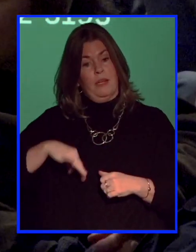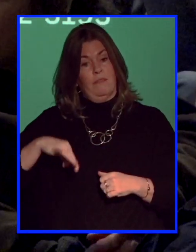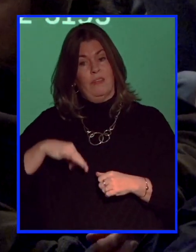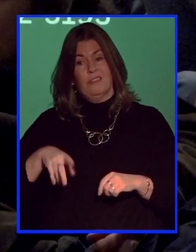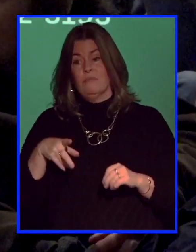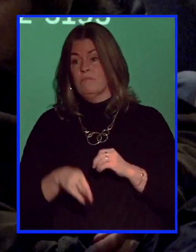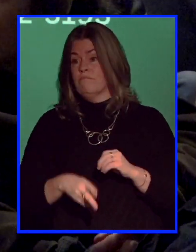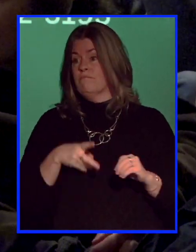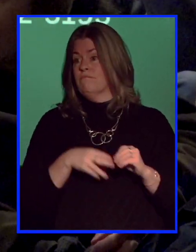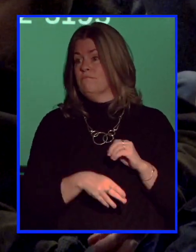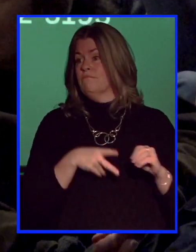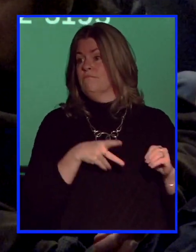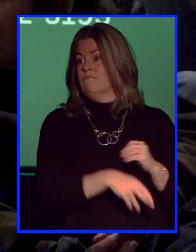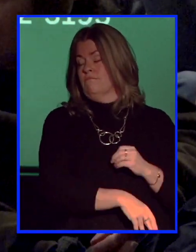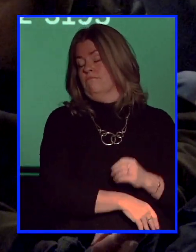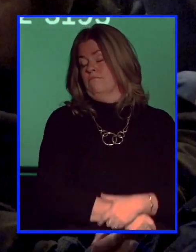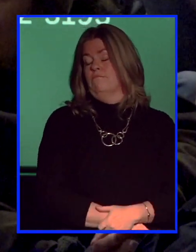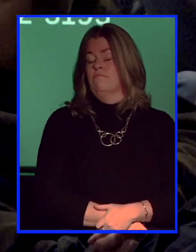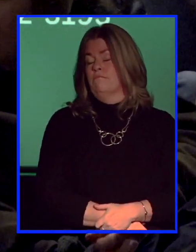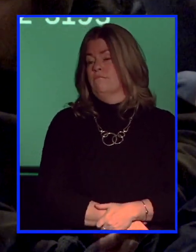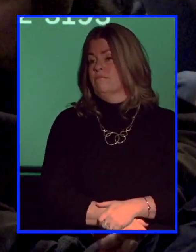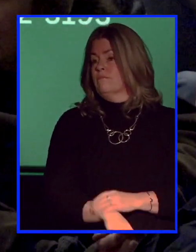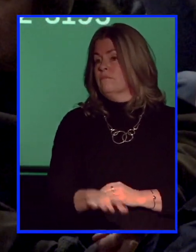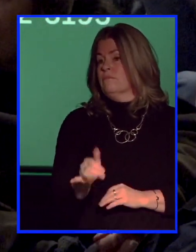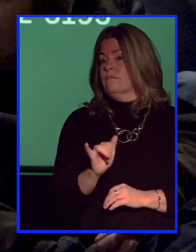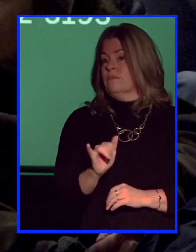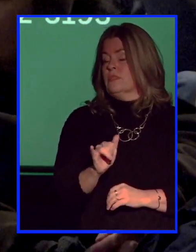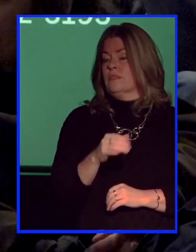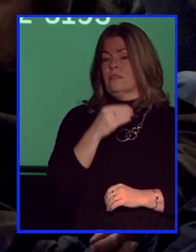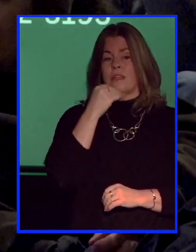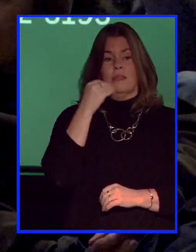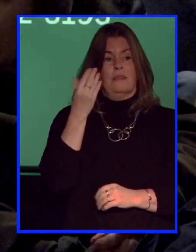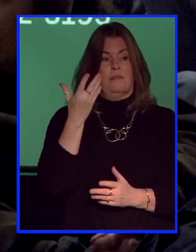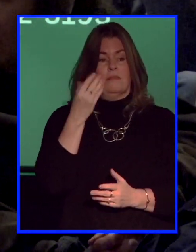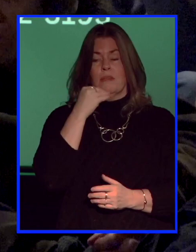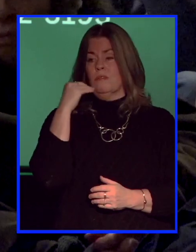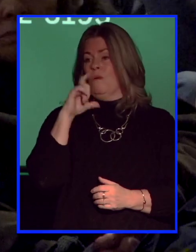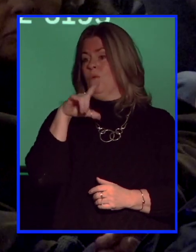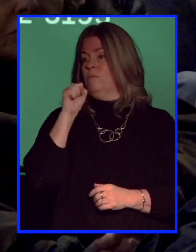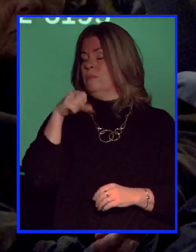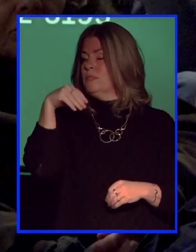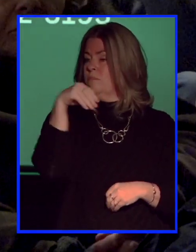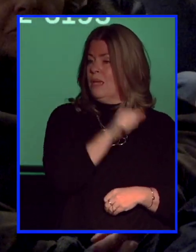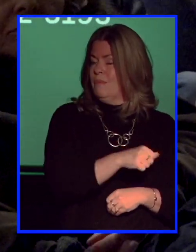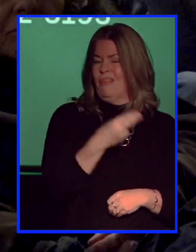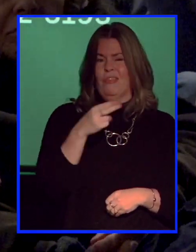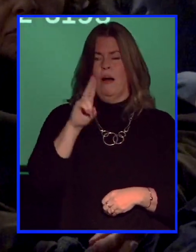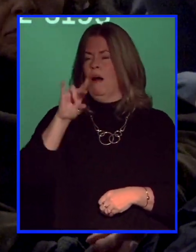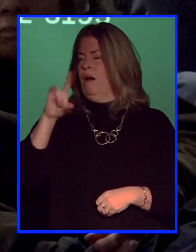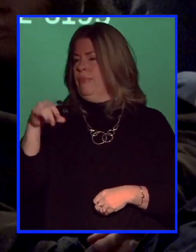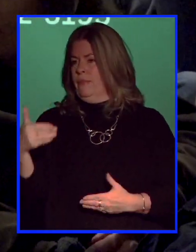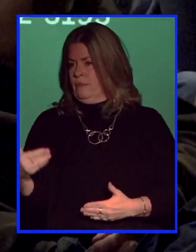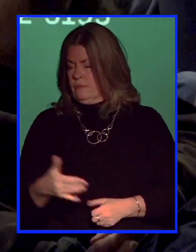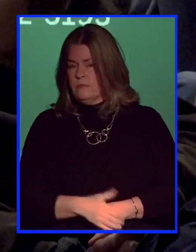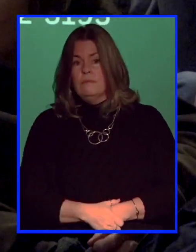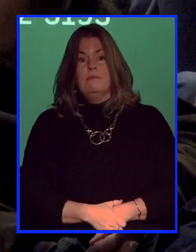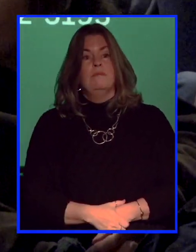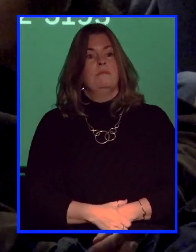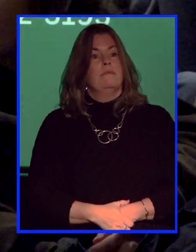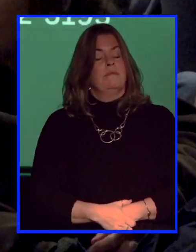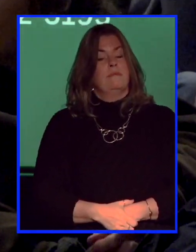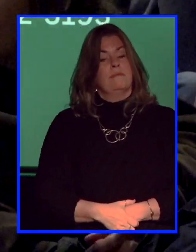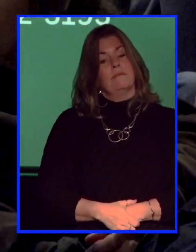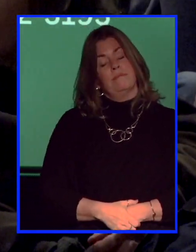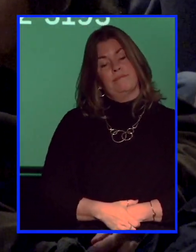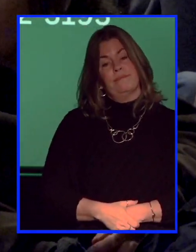getting cut, like the homeless payment, the HUD thing. So,